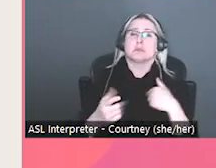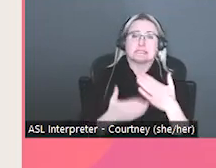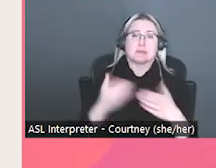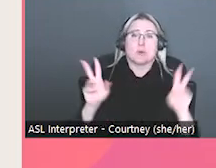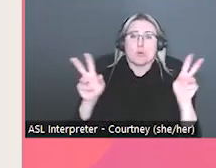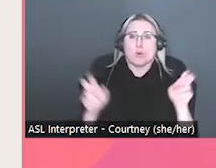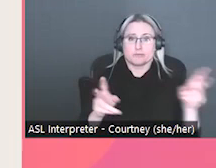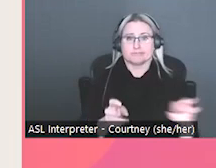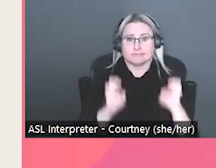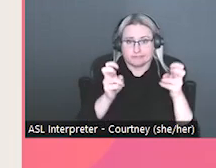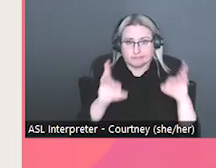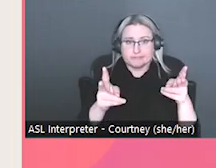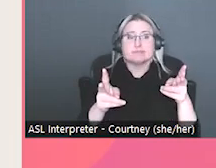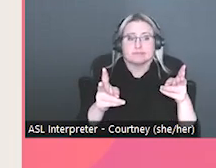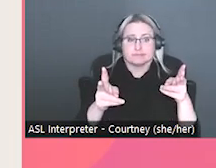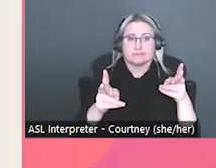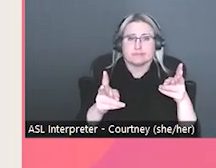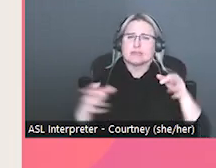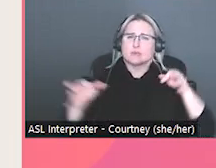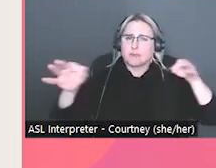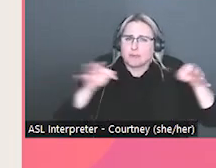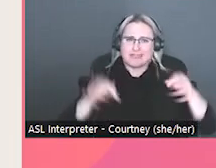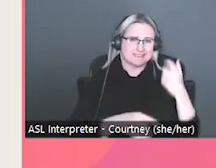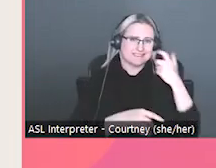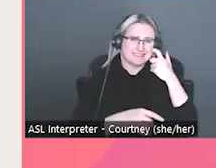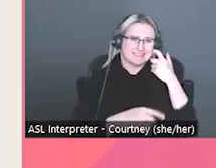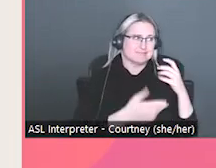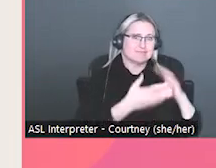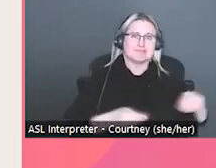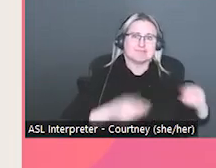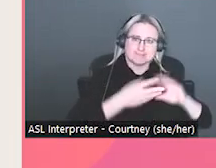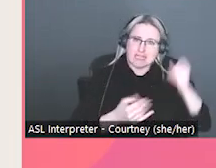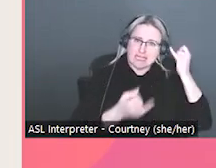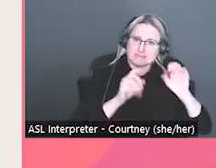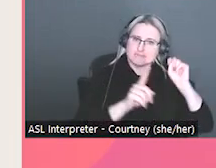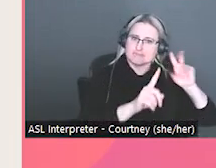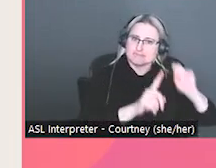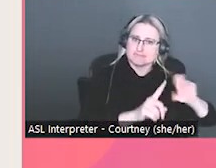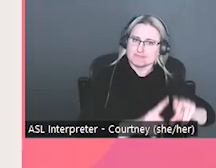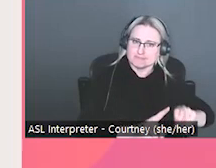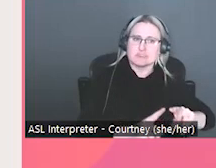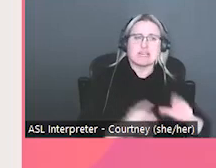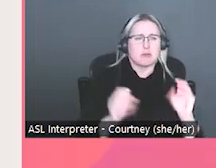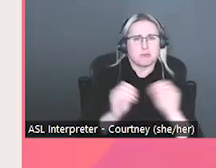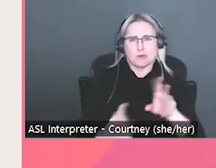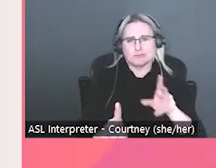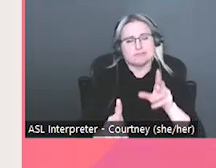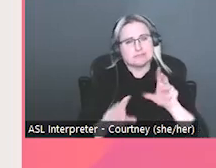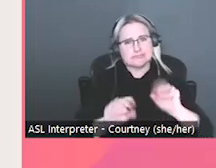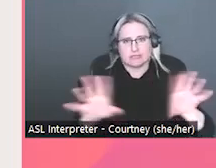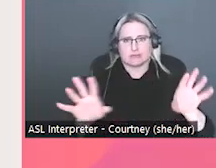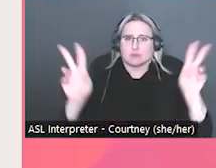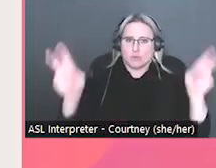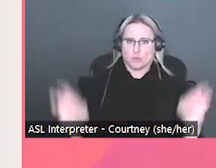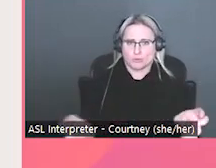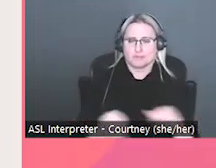help illustrate and to ground some of the ideas that Raman and I are sharing throughout our discussion today. And